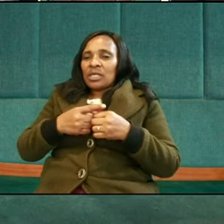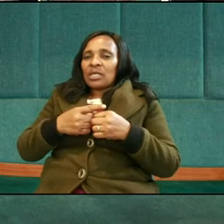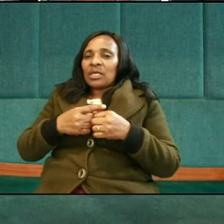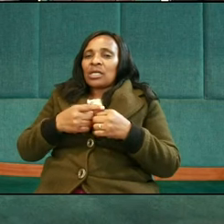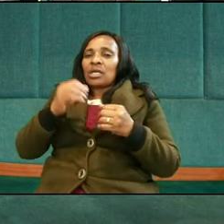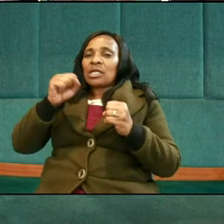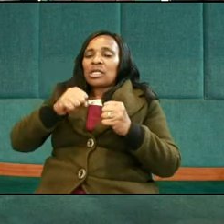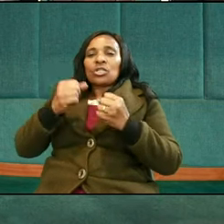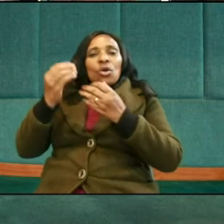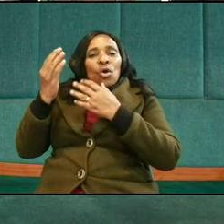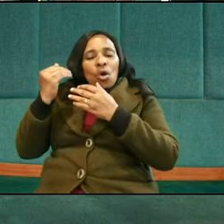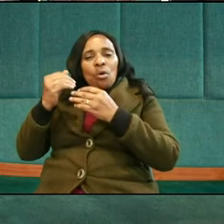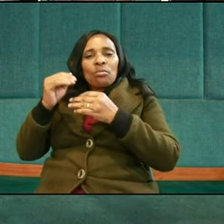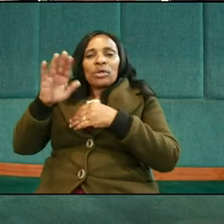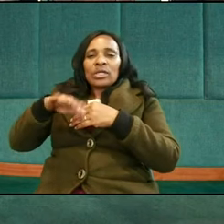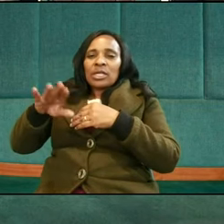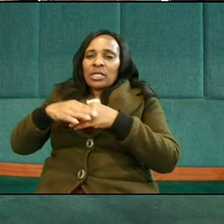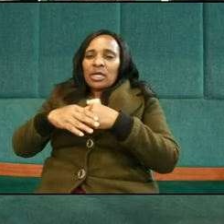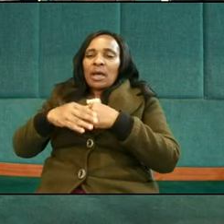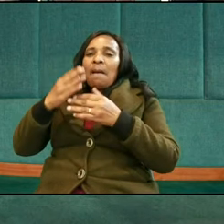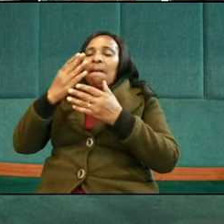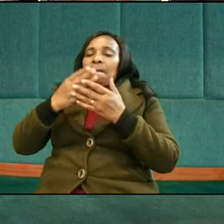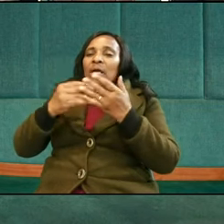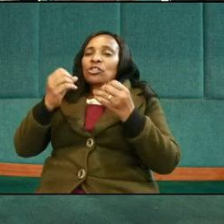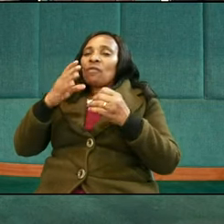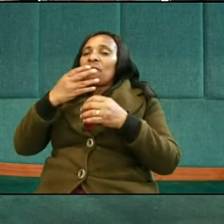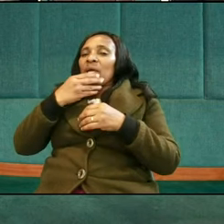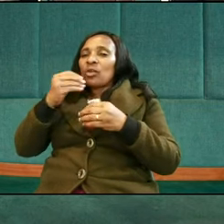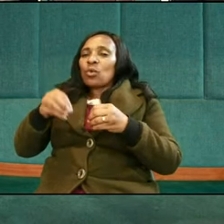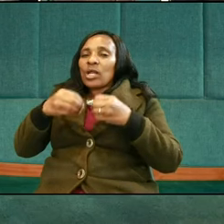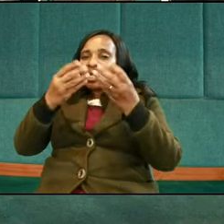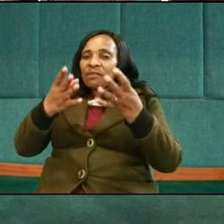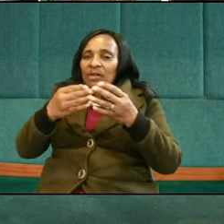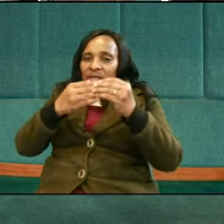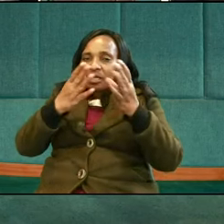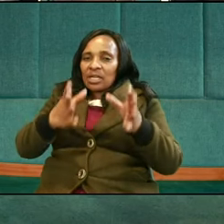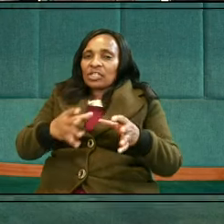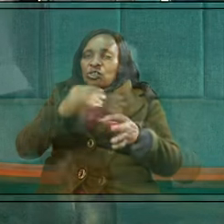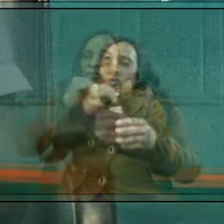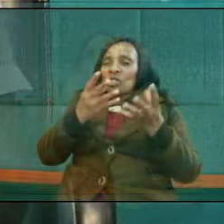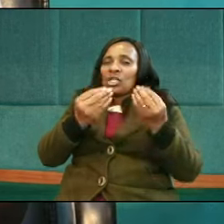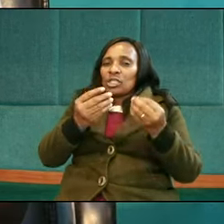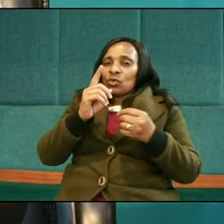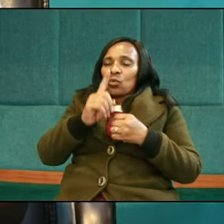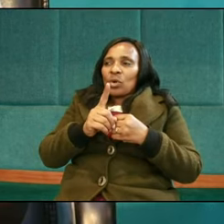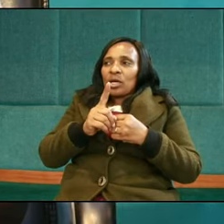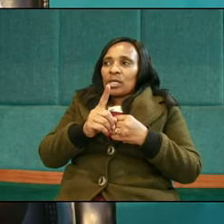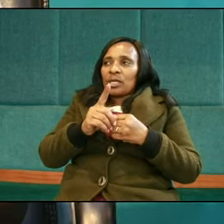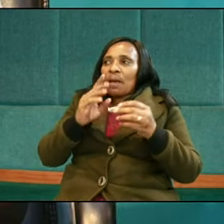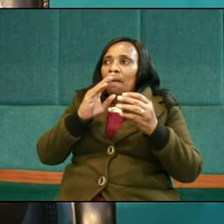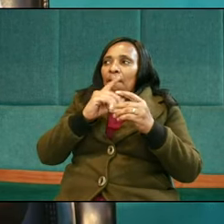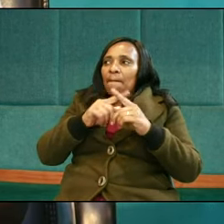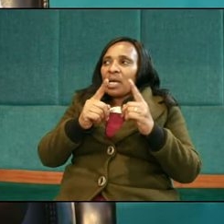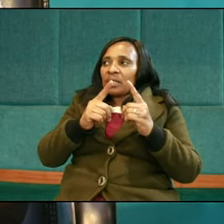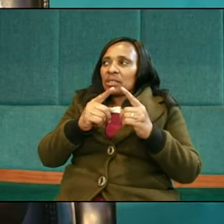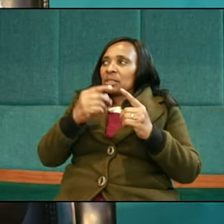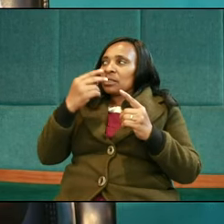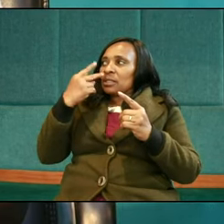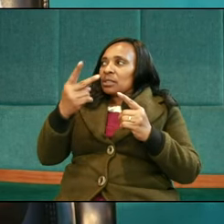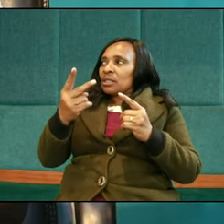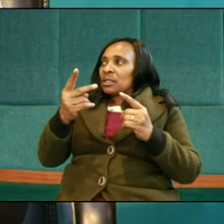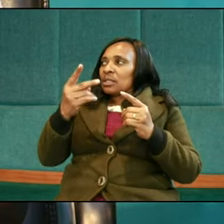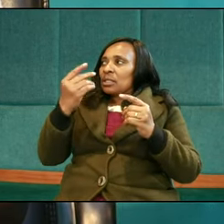Know section, which says, the path of men who are placed as leaders is not an easy one, but they are to see in